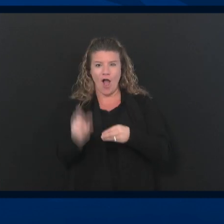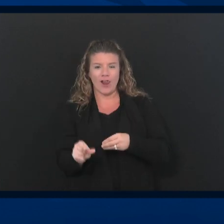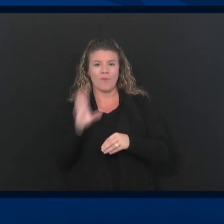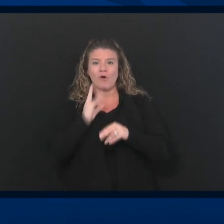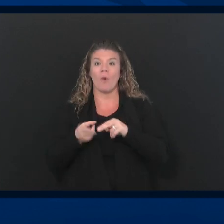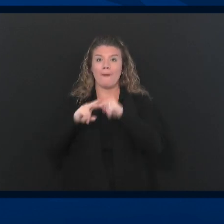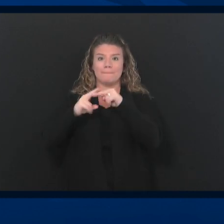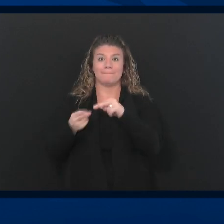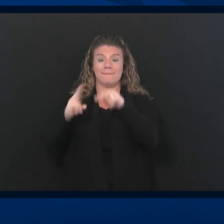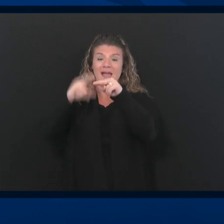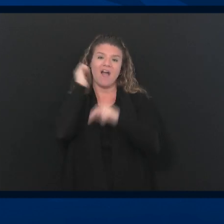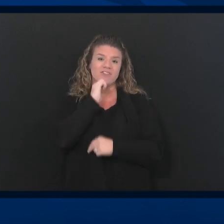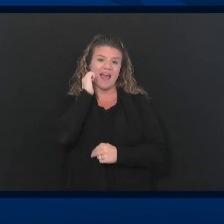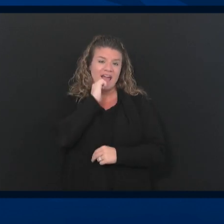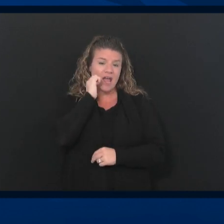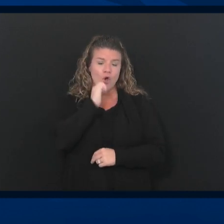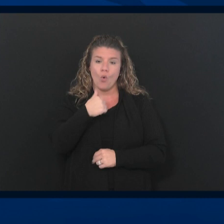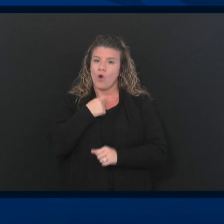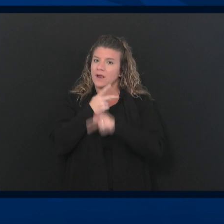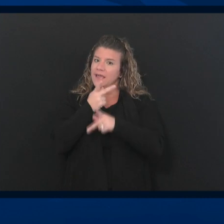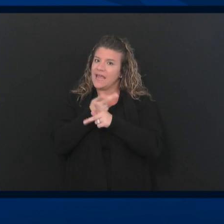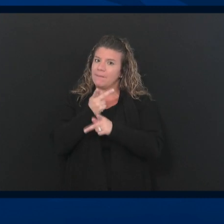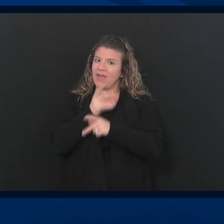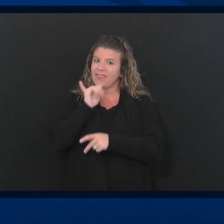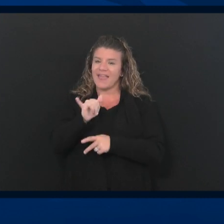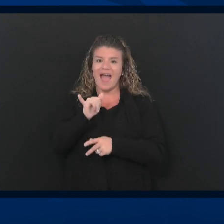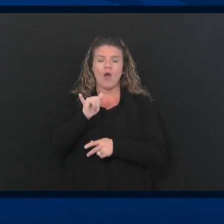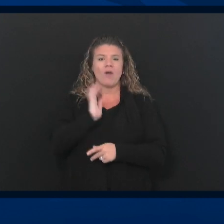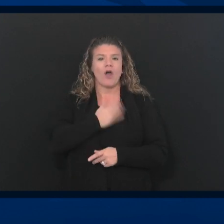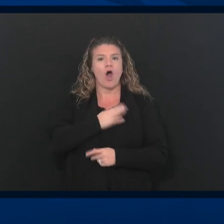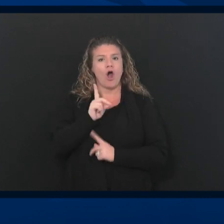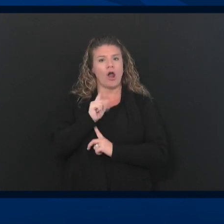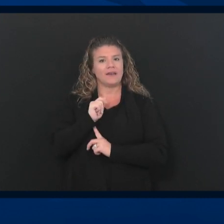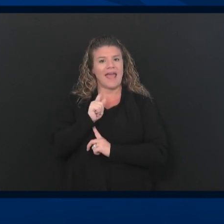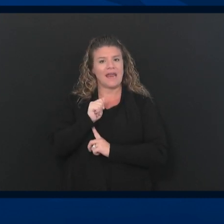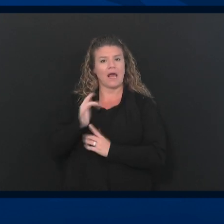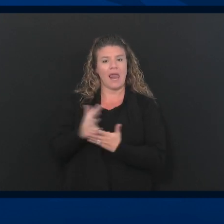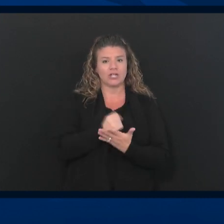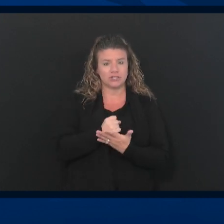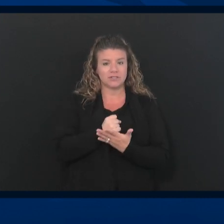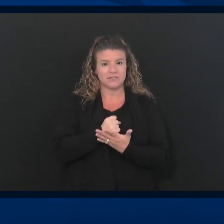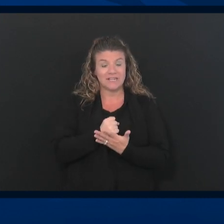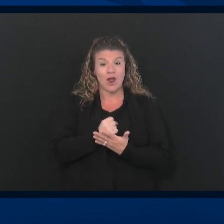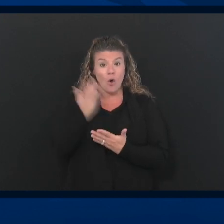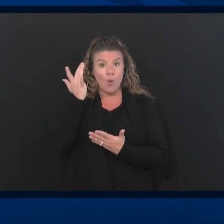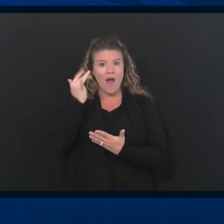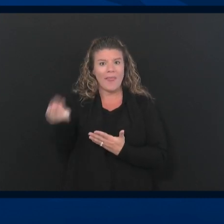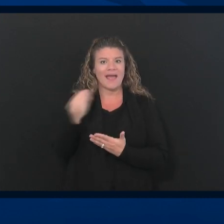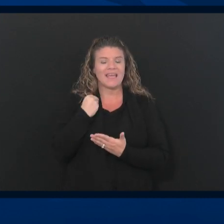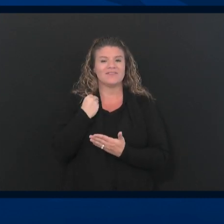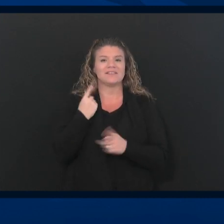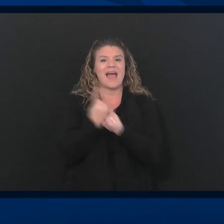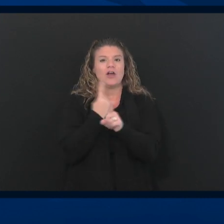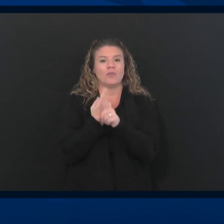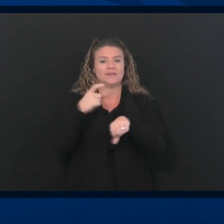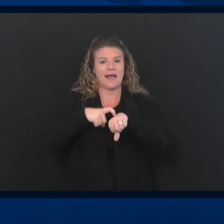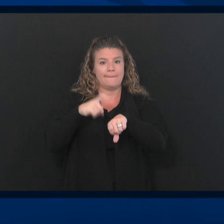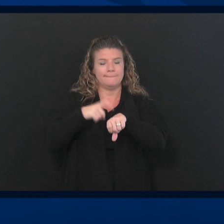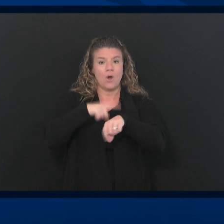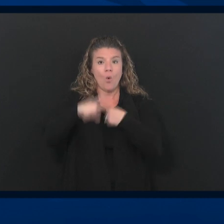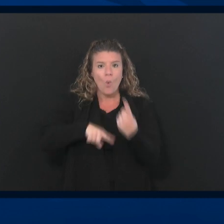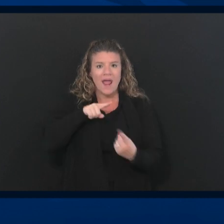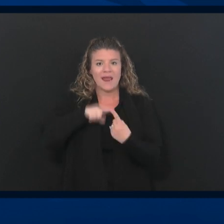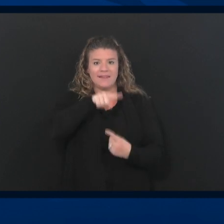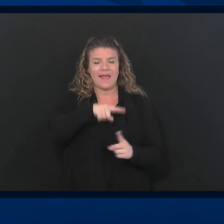day. And we're actually tracking those by the date of specimen collection, because that actually gives us the most accurate time frame which they are diagnosed